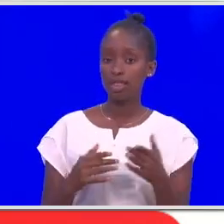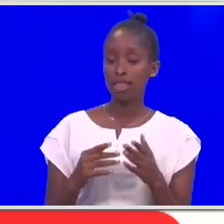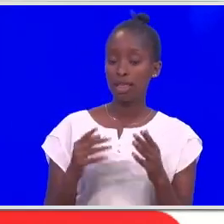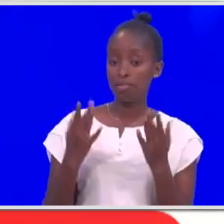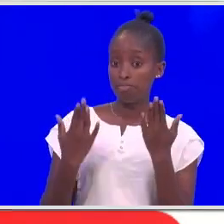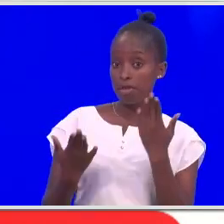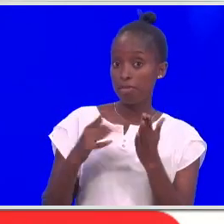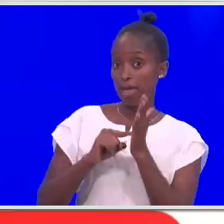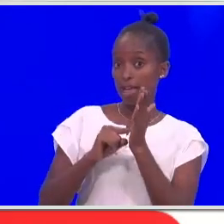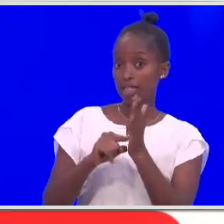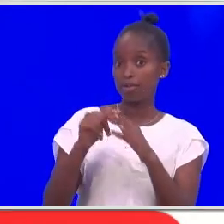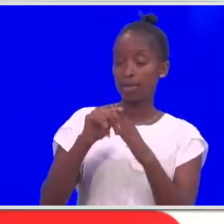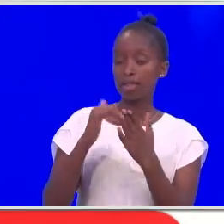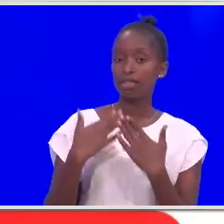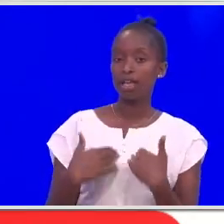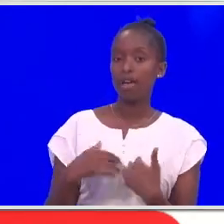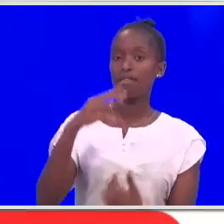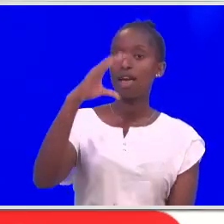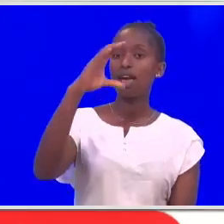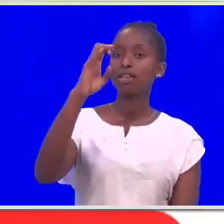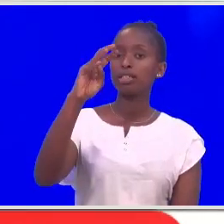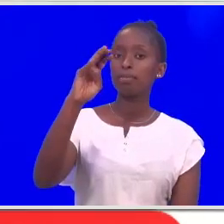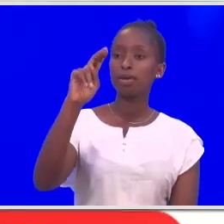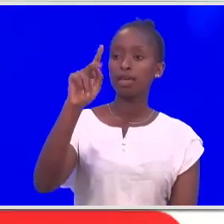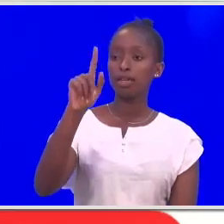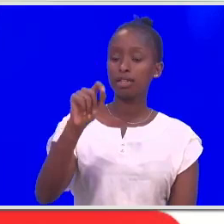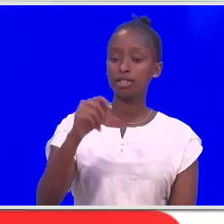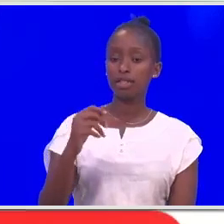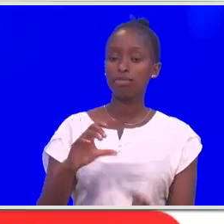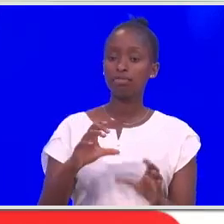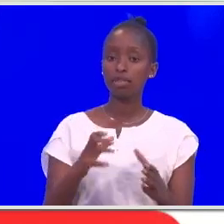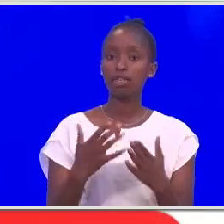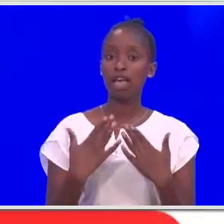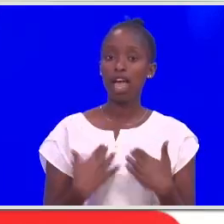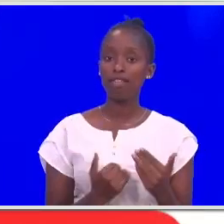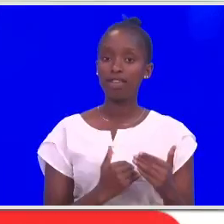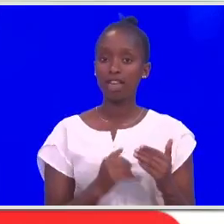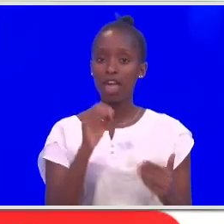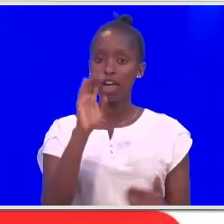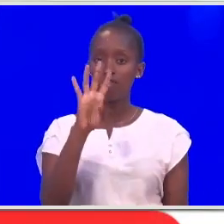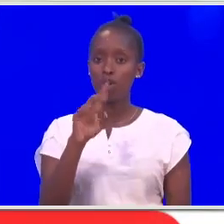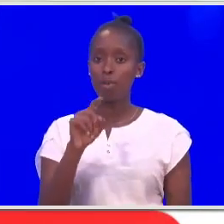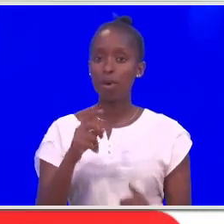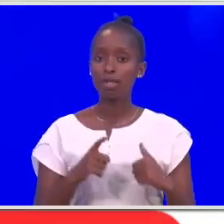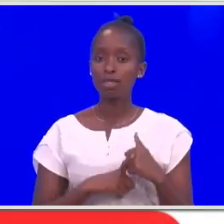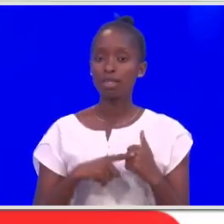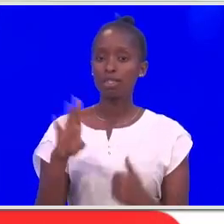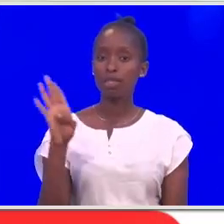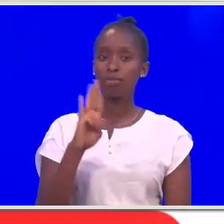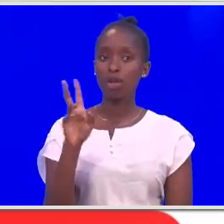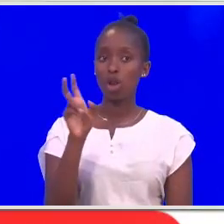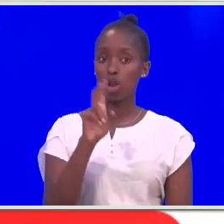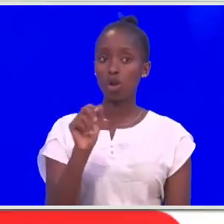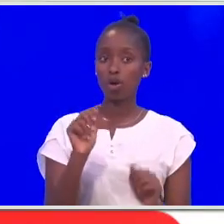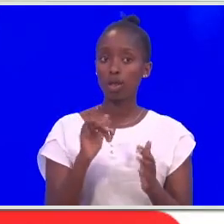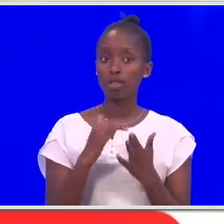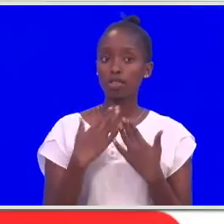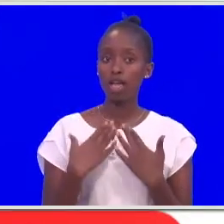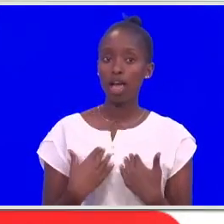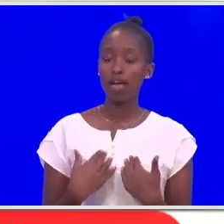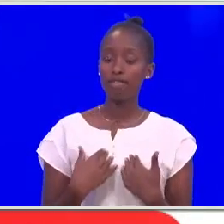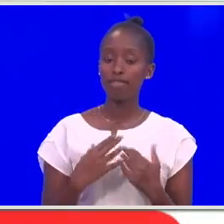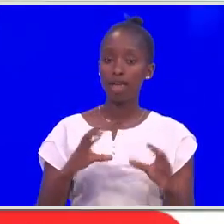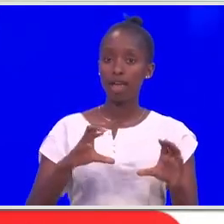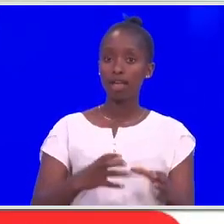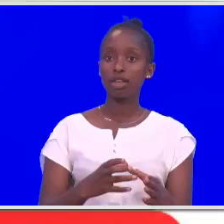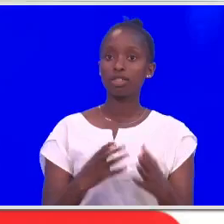in the cement industry, that was about savings of almost 4.6 billion. You look at the paint industry, that was close to